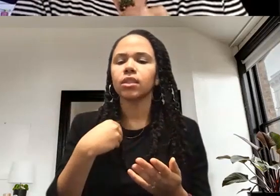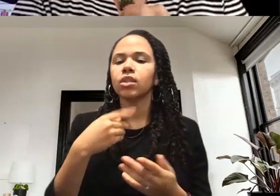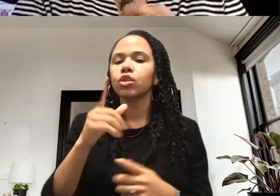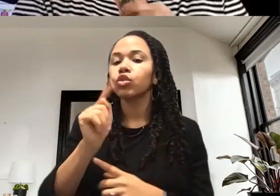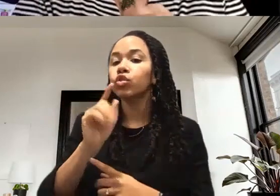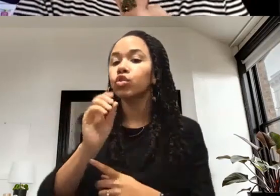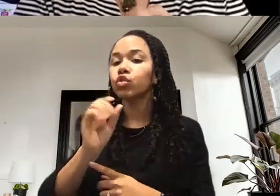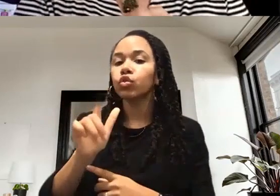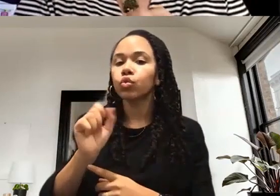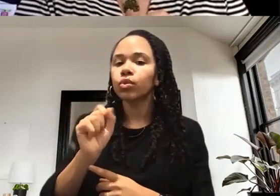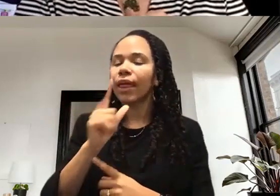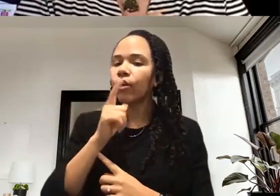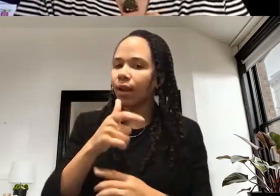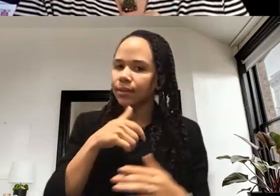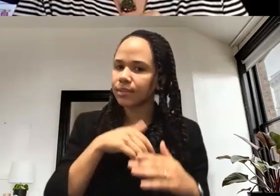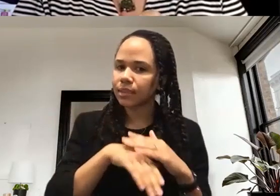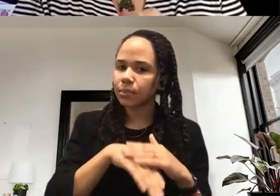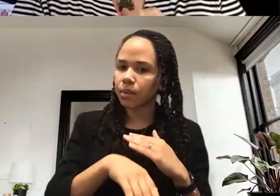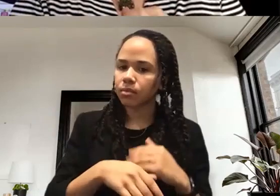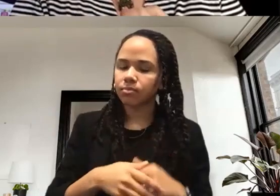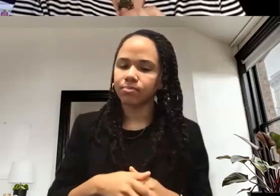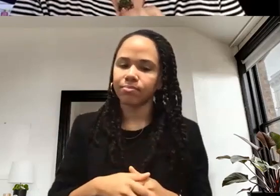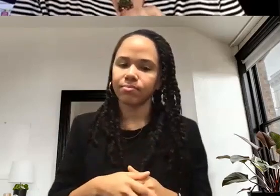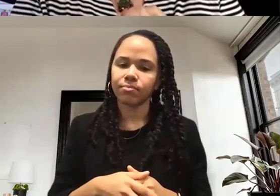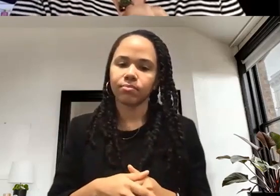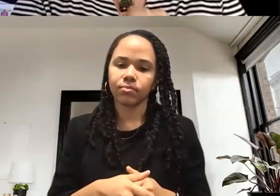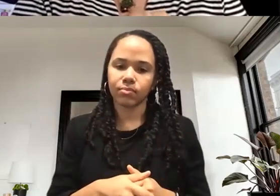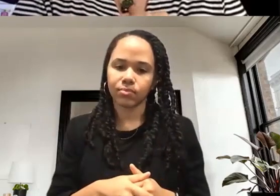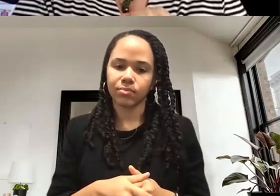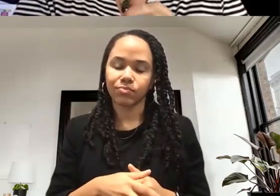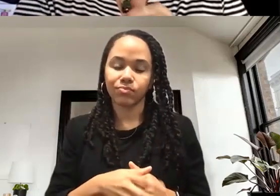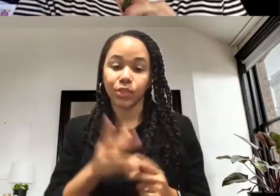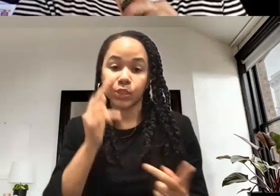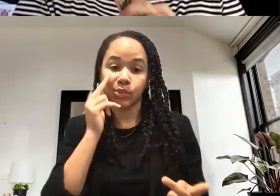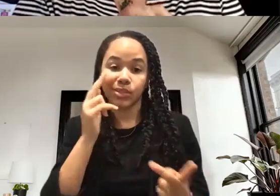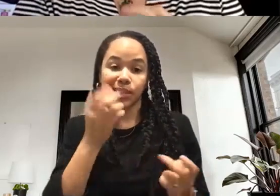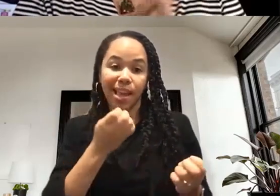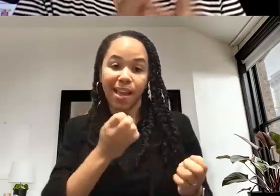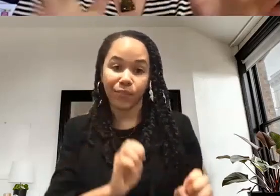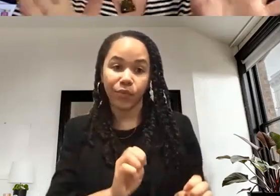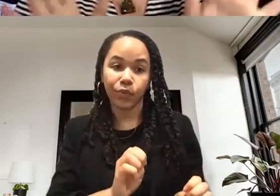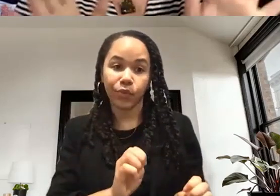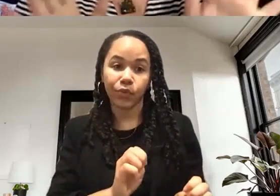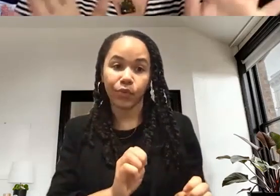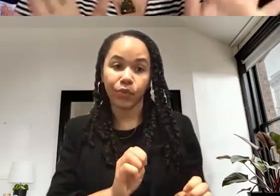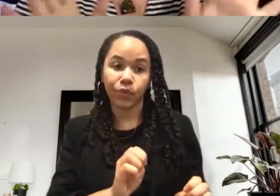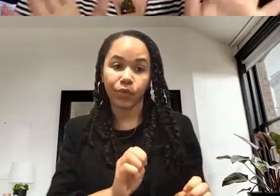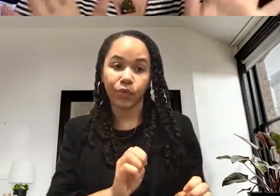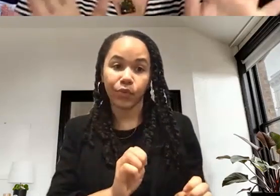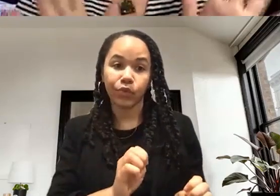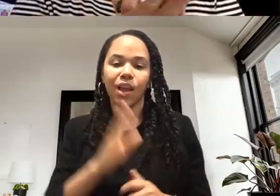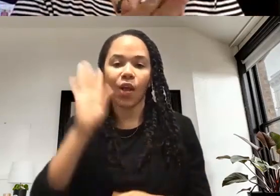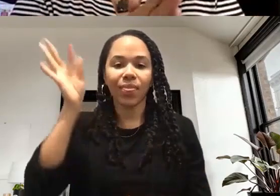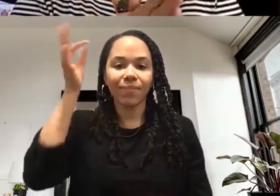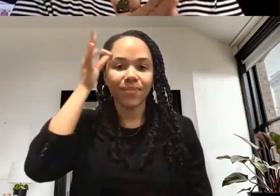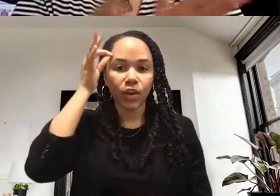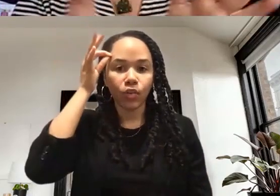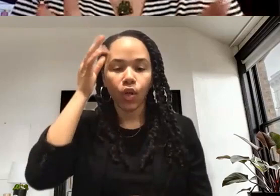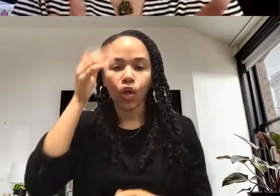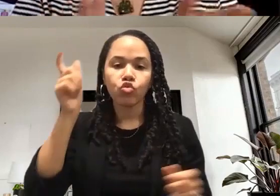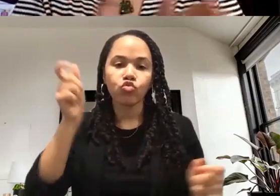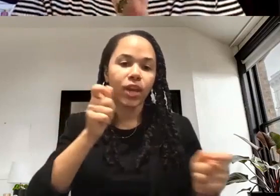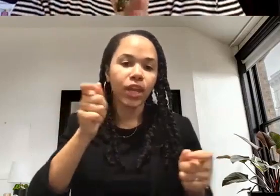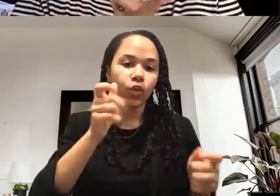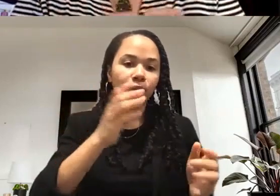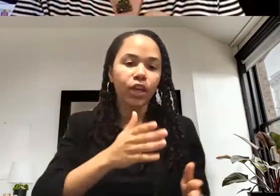So I'd love to see some effort on the part of the federal regulators as well as